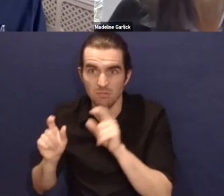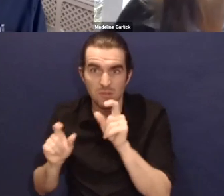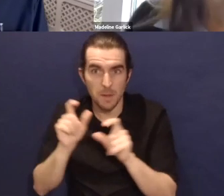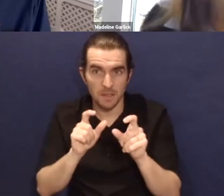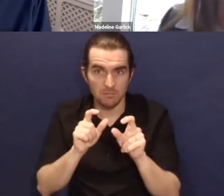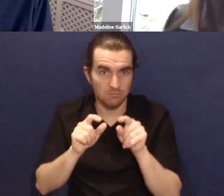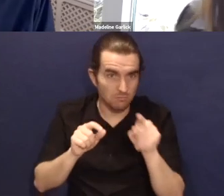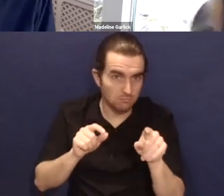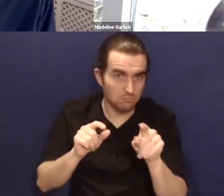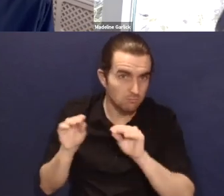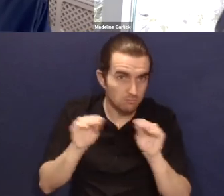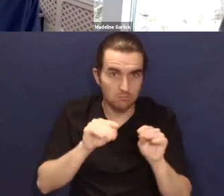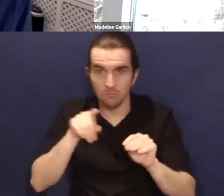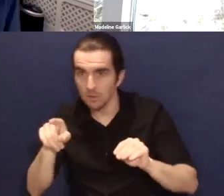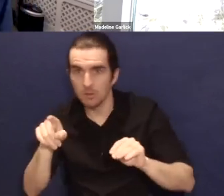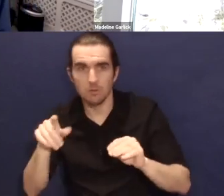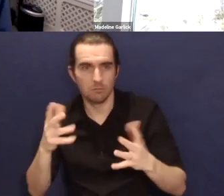of the countries hosting